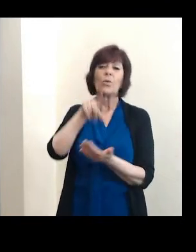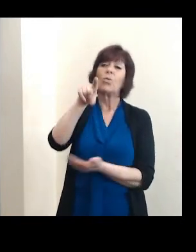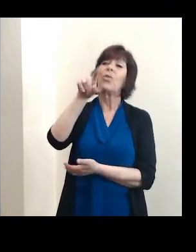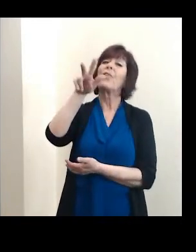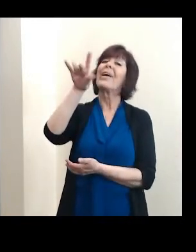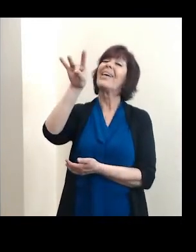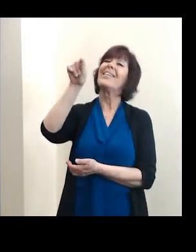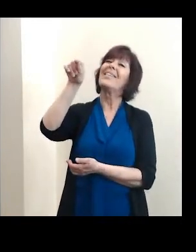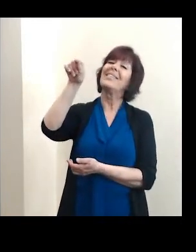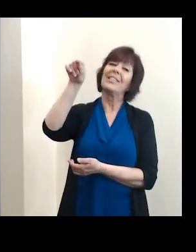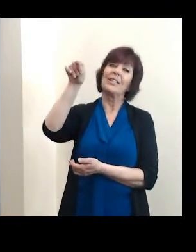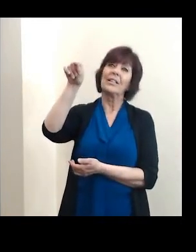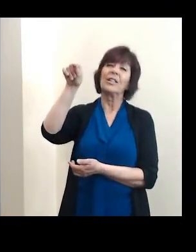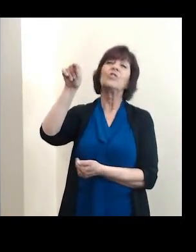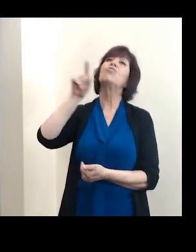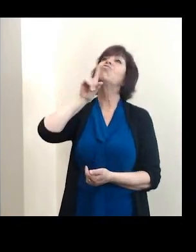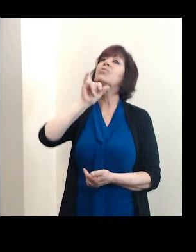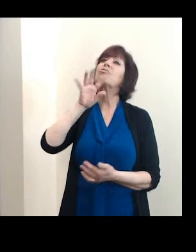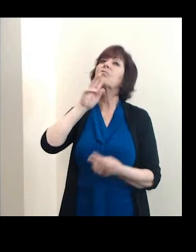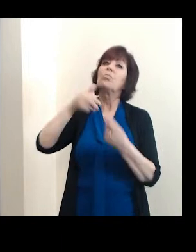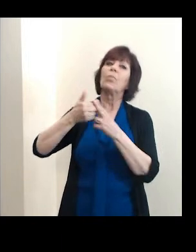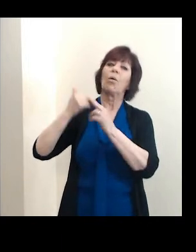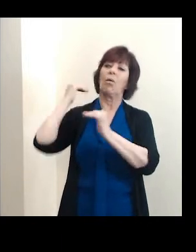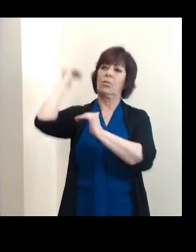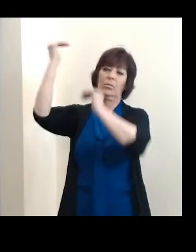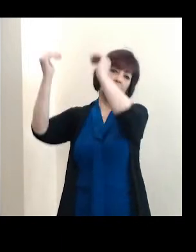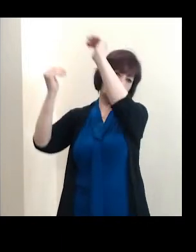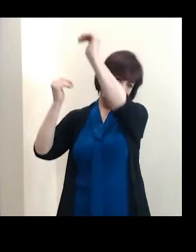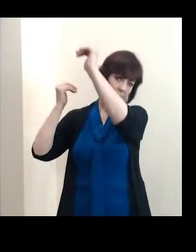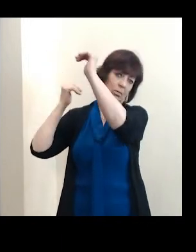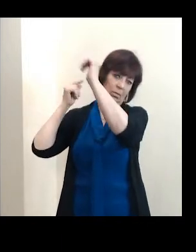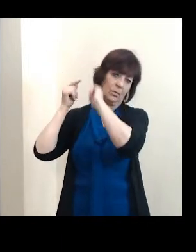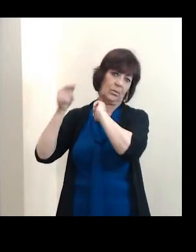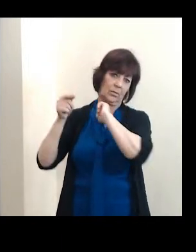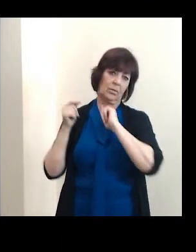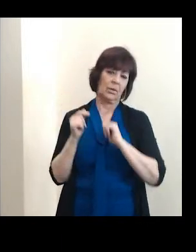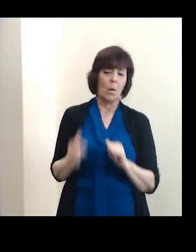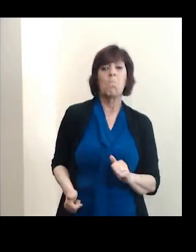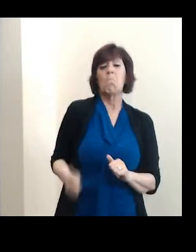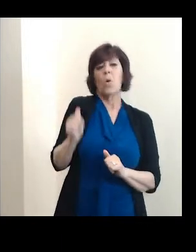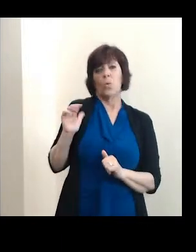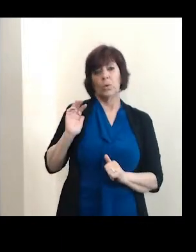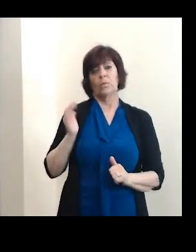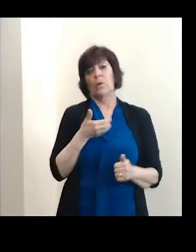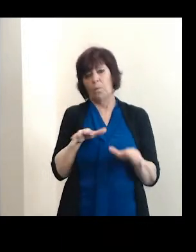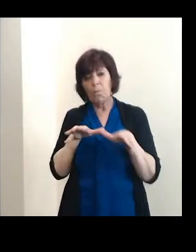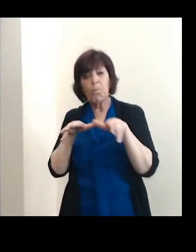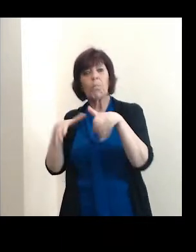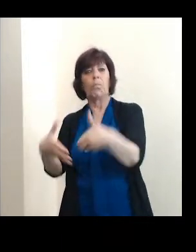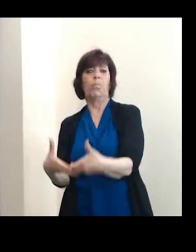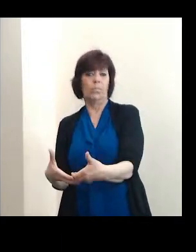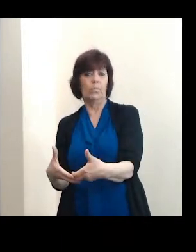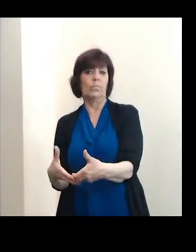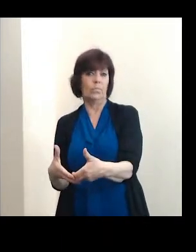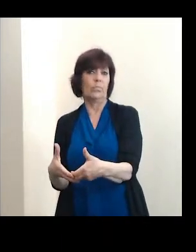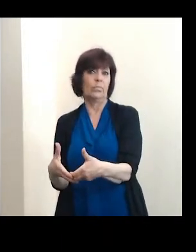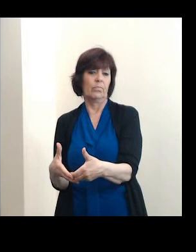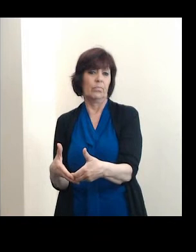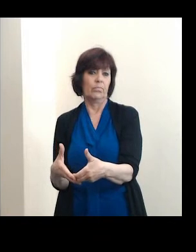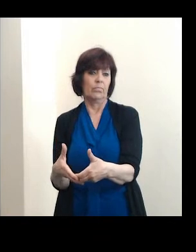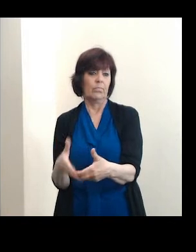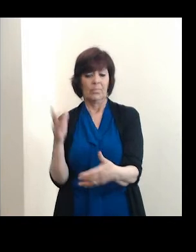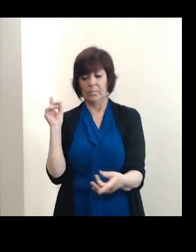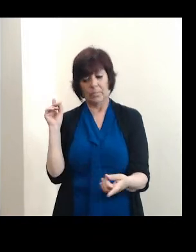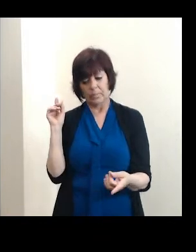332,138, we're really talking about a vast proportion of our population that was,